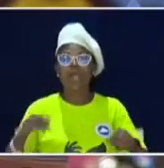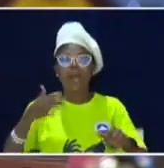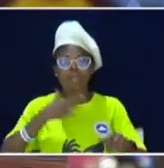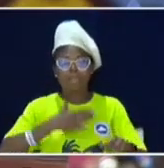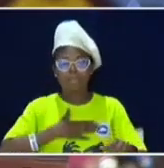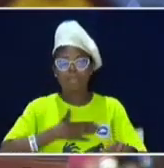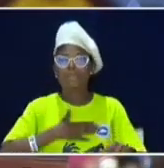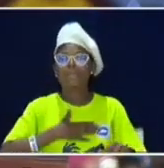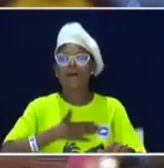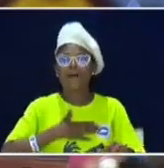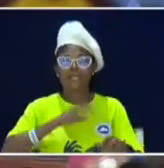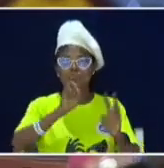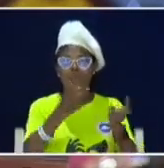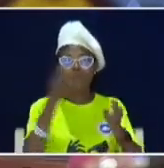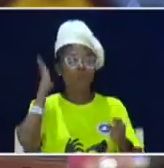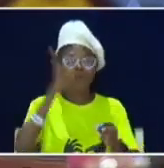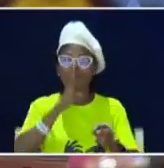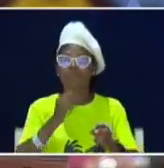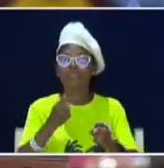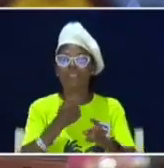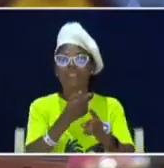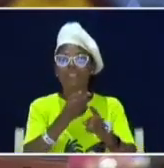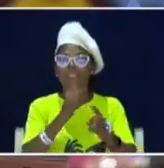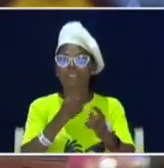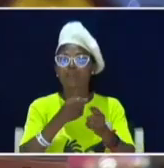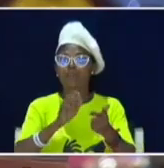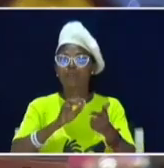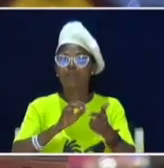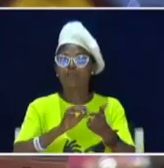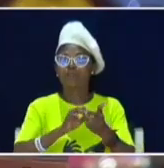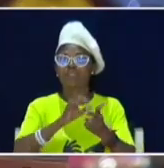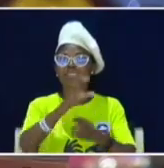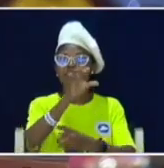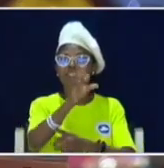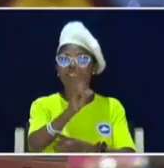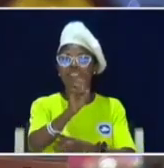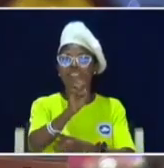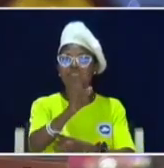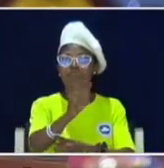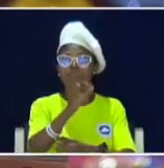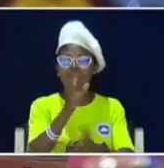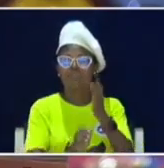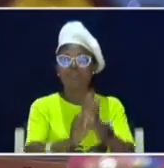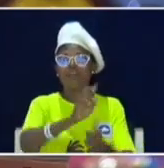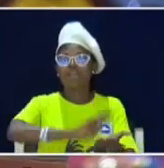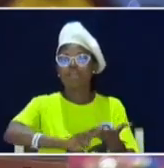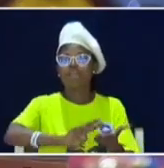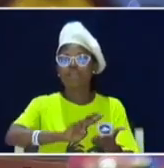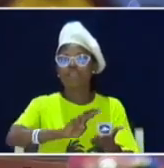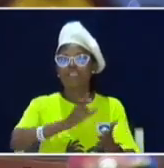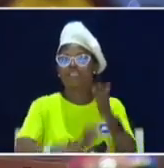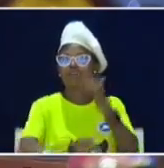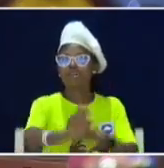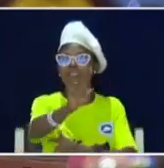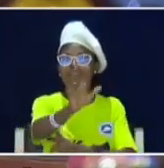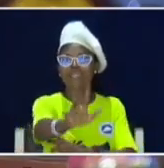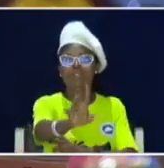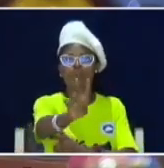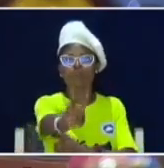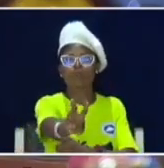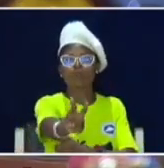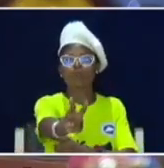of Deuteronomy, chapter 32, 11, 12, and 13. Deuteronomy, chapter